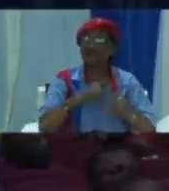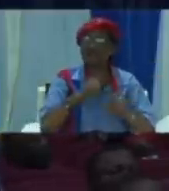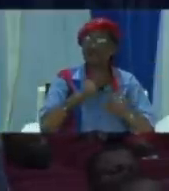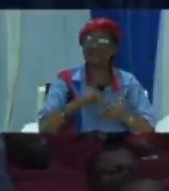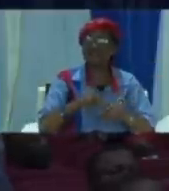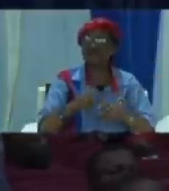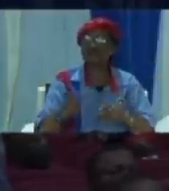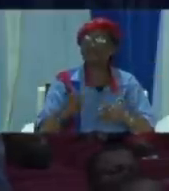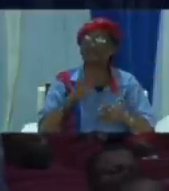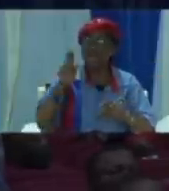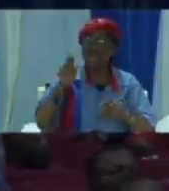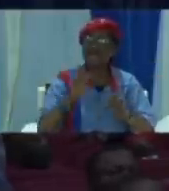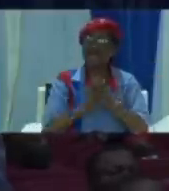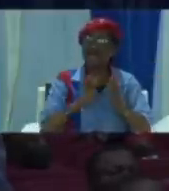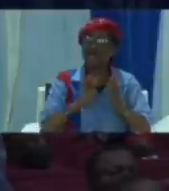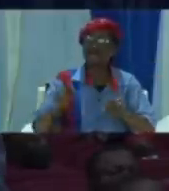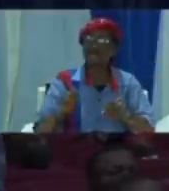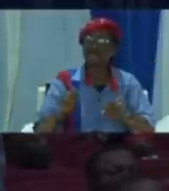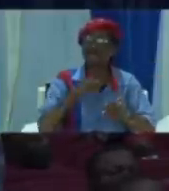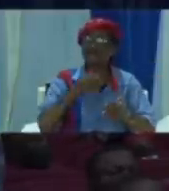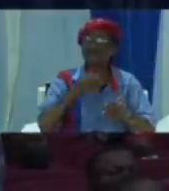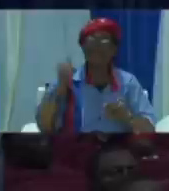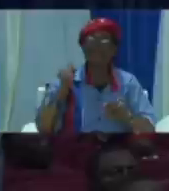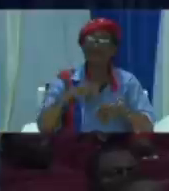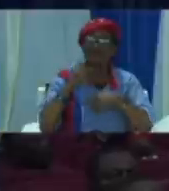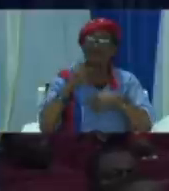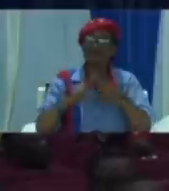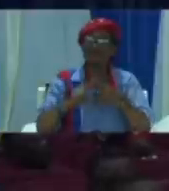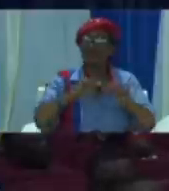you better go to the altar and surrender your life.